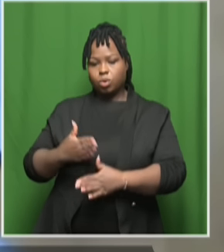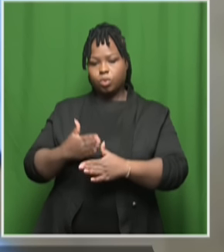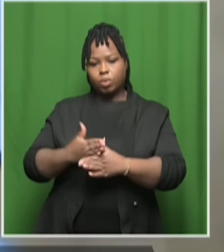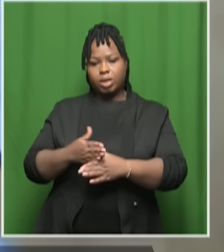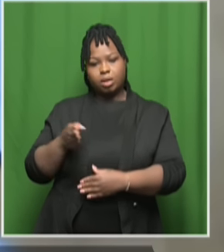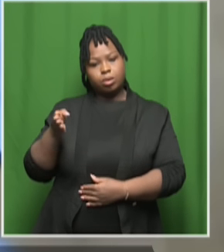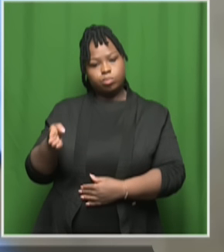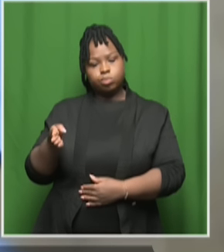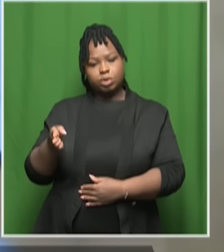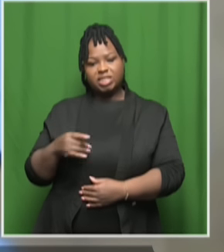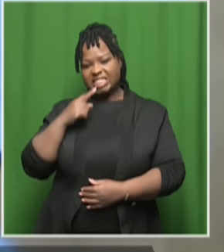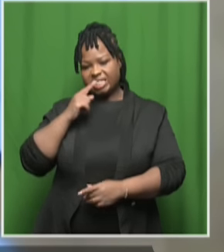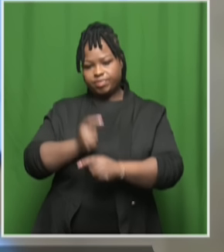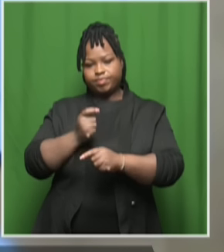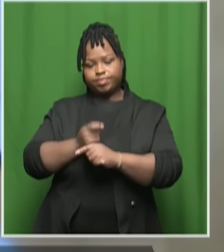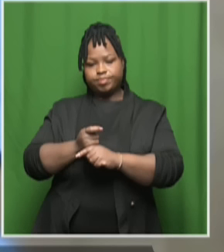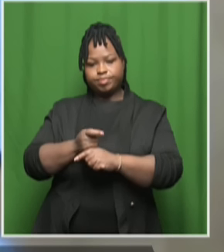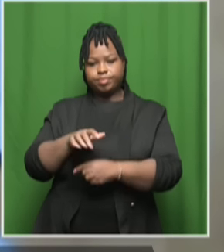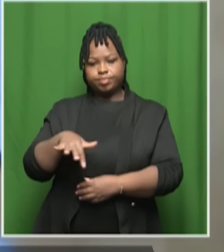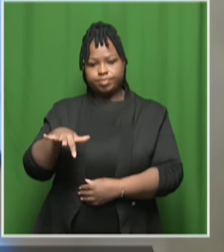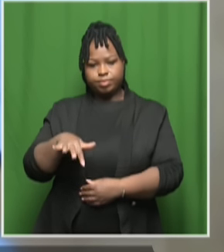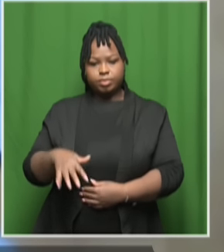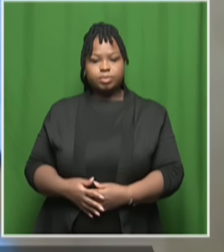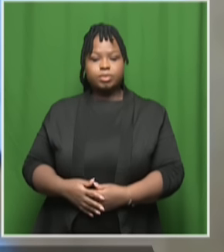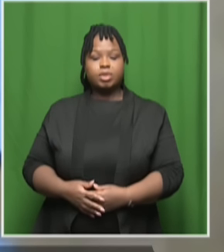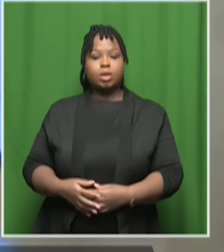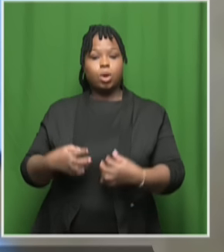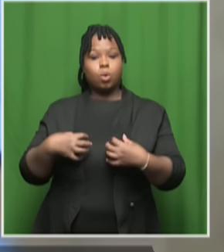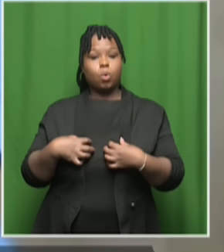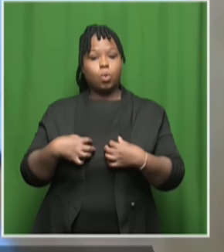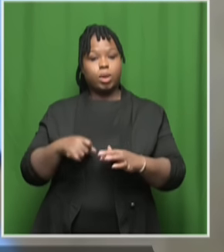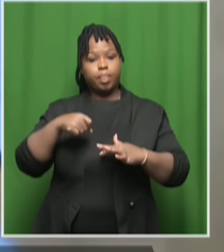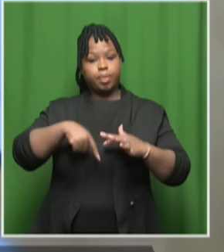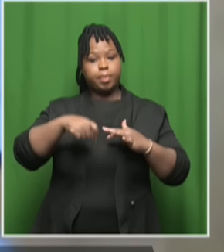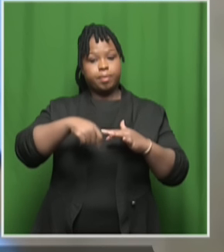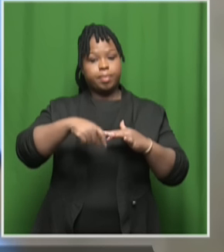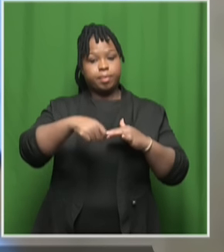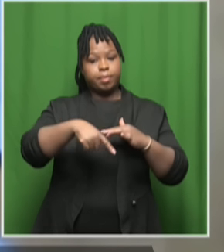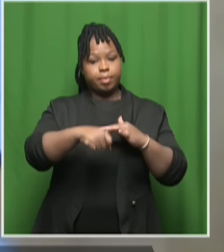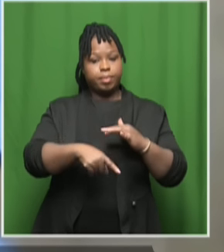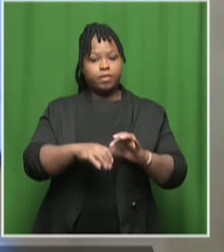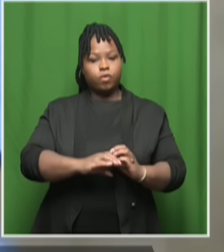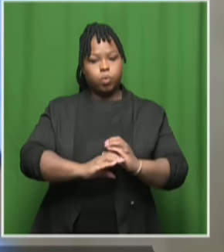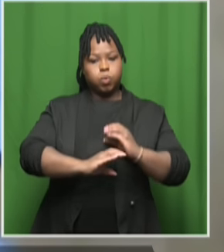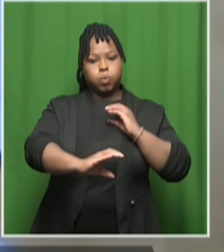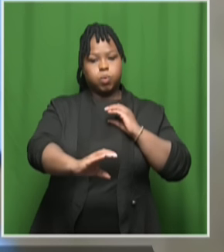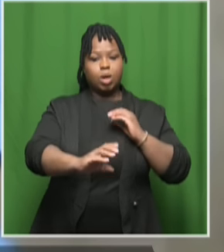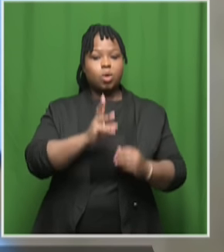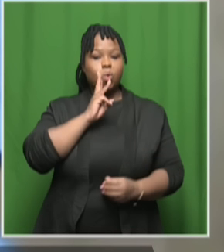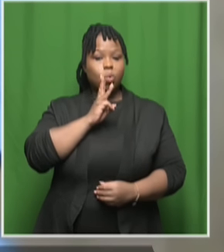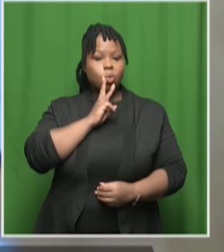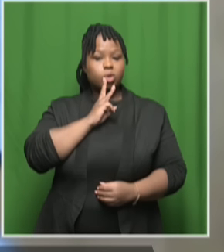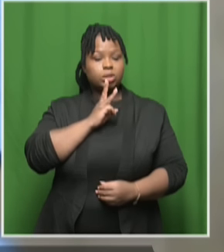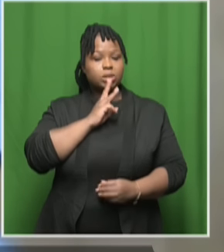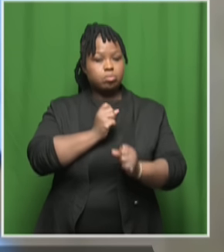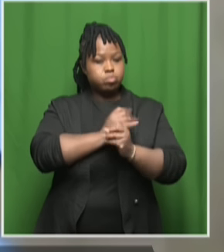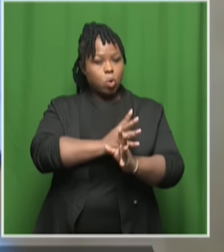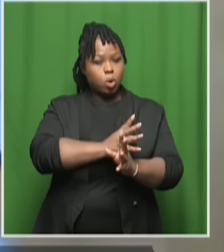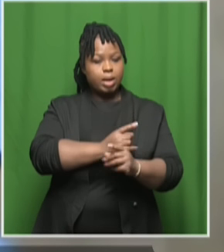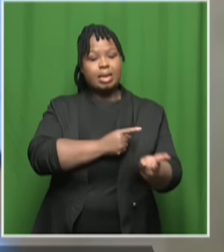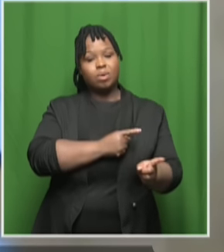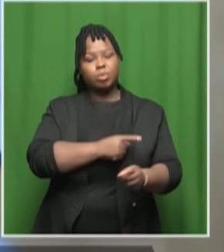within the informal settlement. Moving towards our own leaks in our major pipe bursts, as I've already alluded to, there's